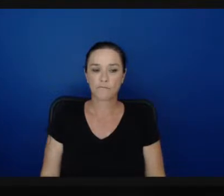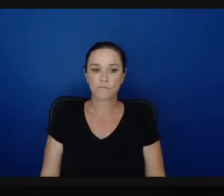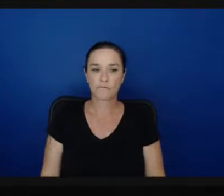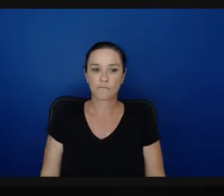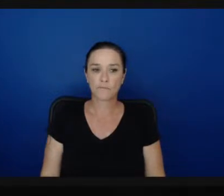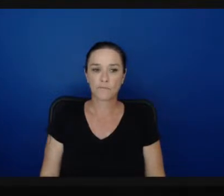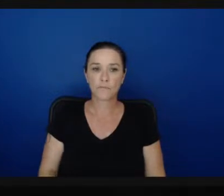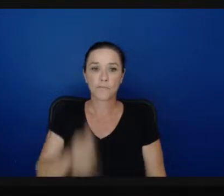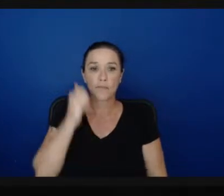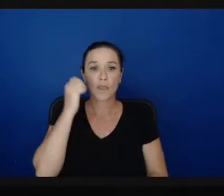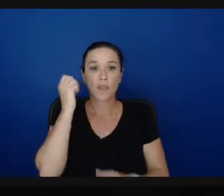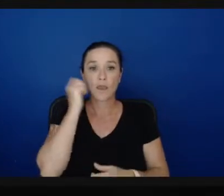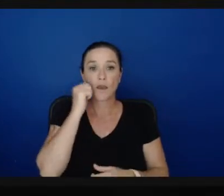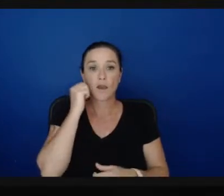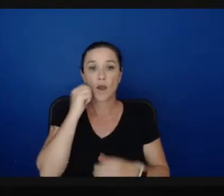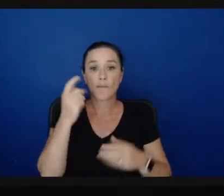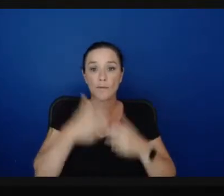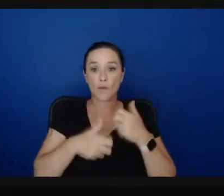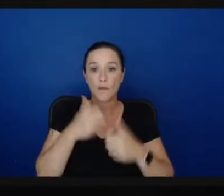Common problems on houses: